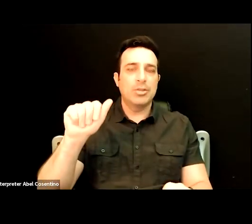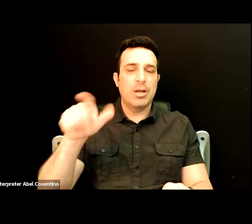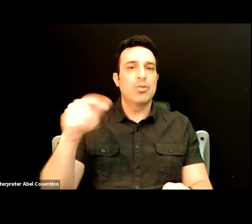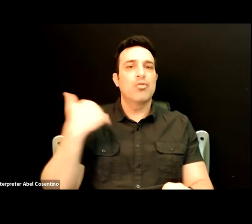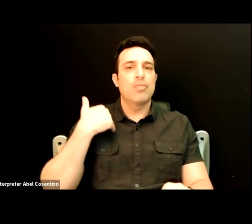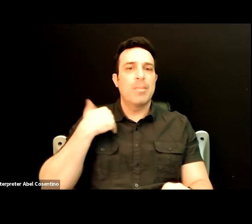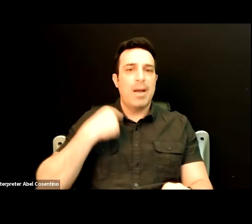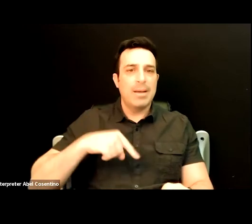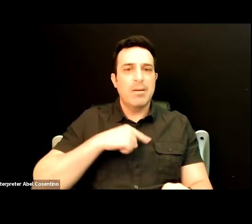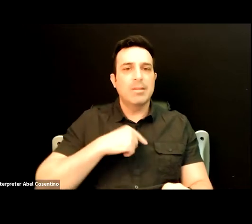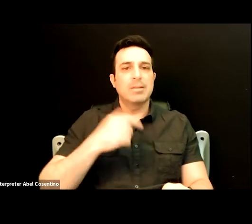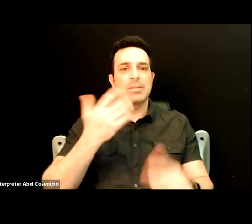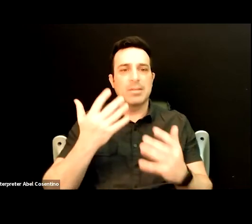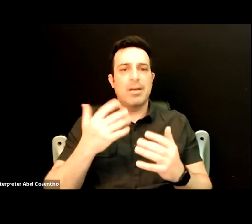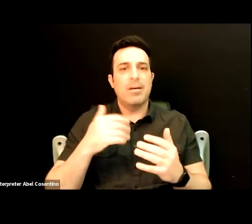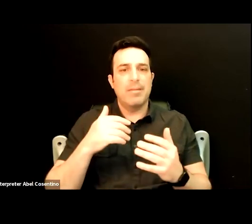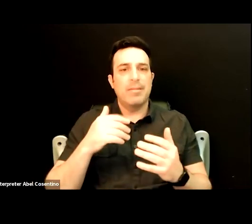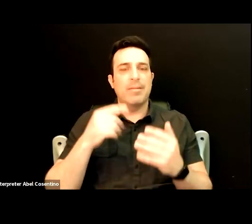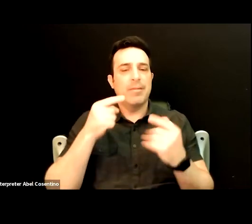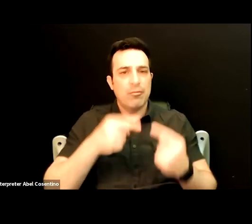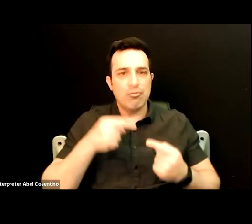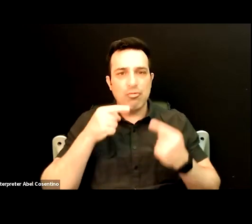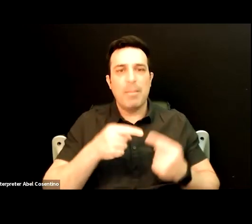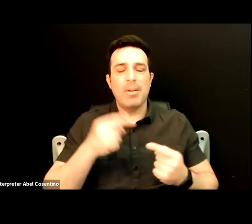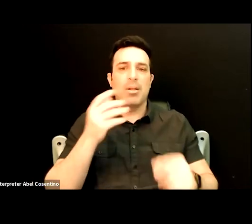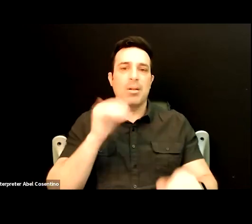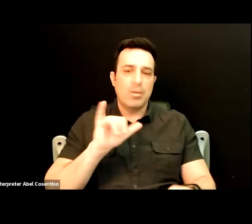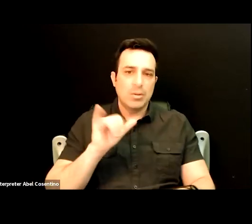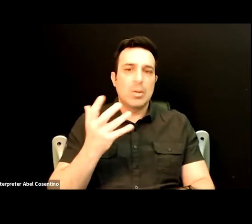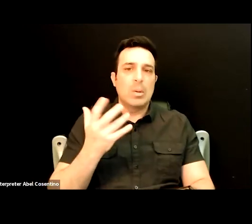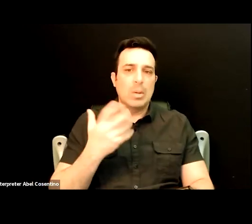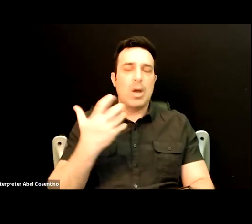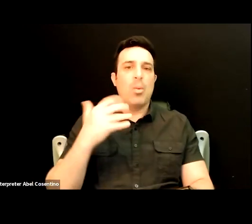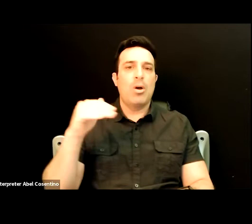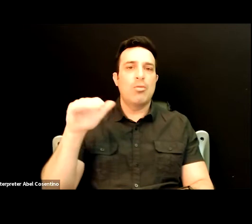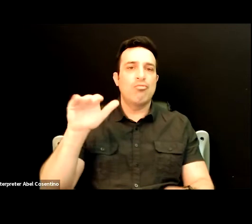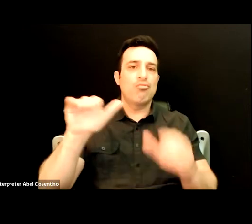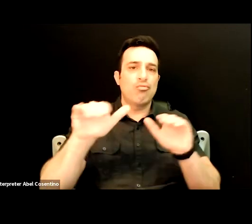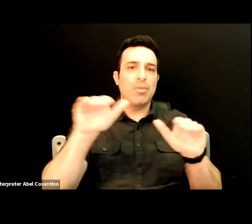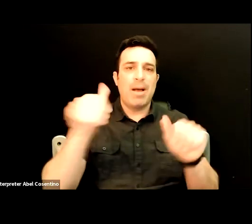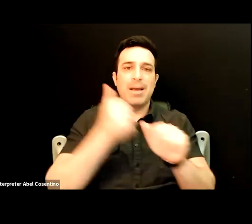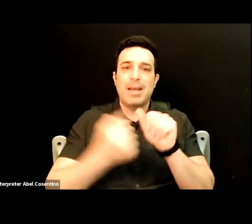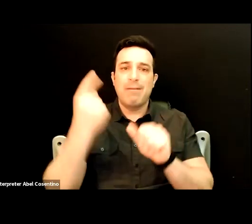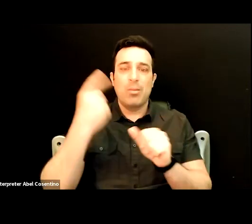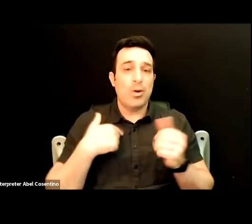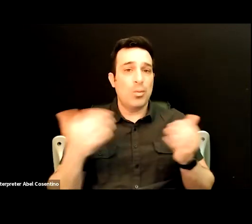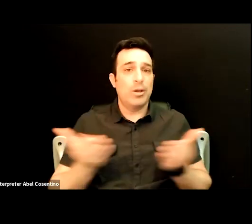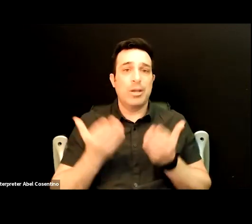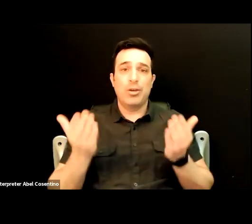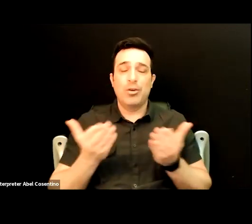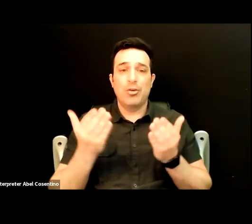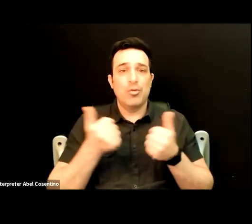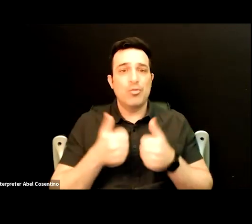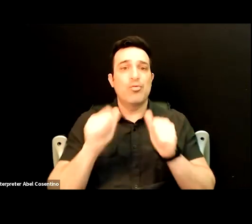us of the good trouble. And I want to remind everyone that we are here to